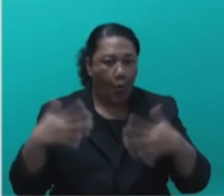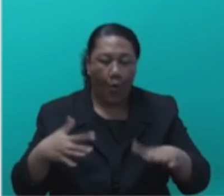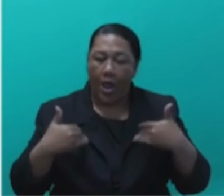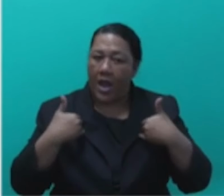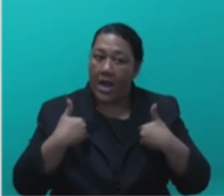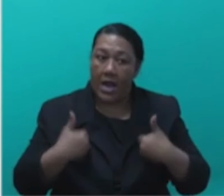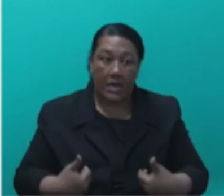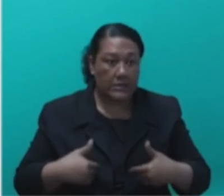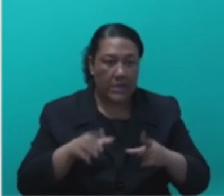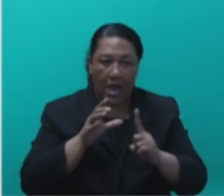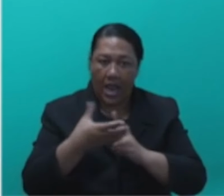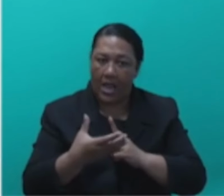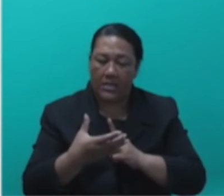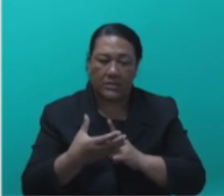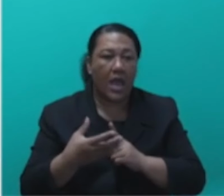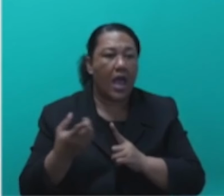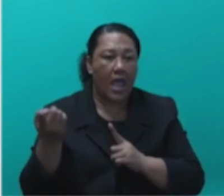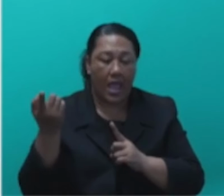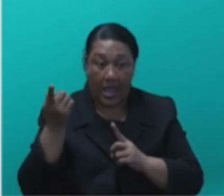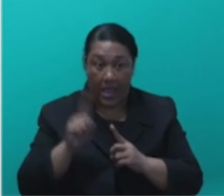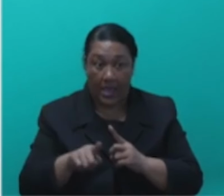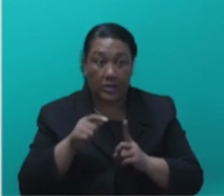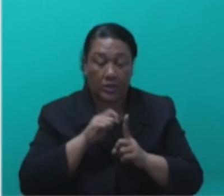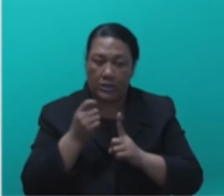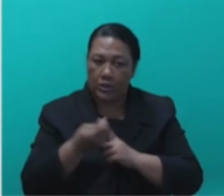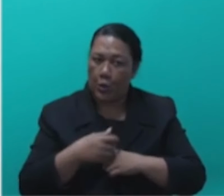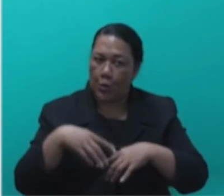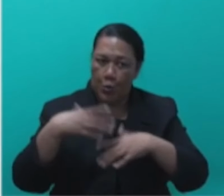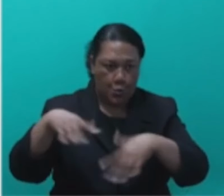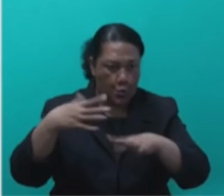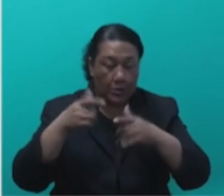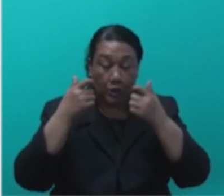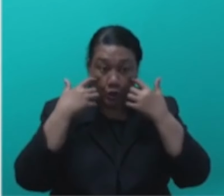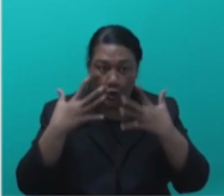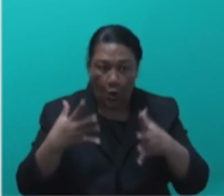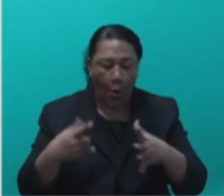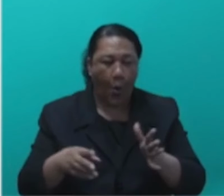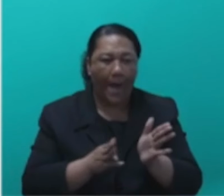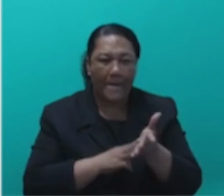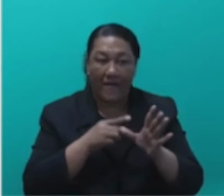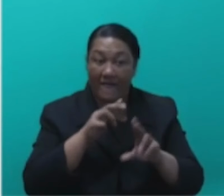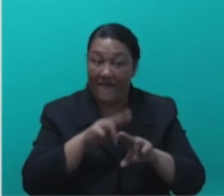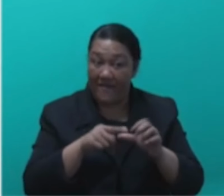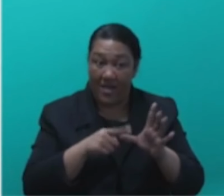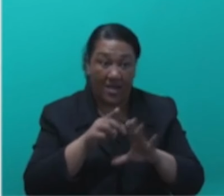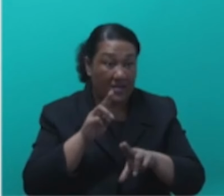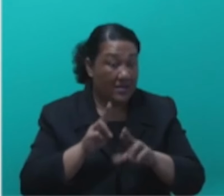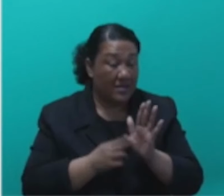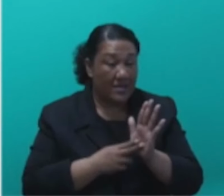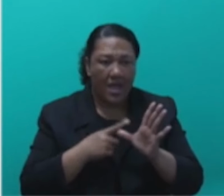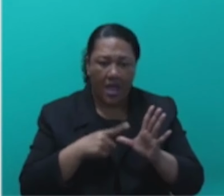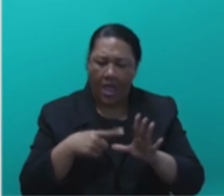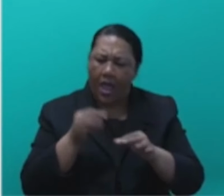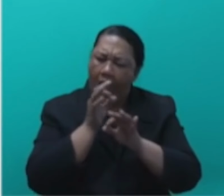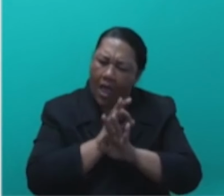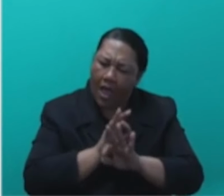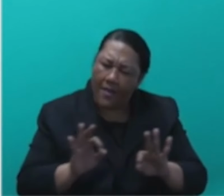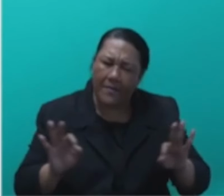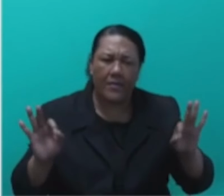tradition, vibrant dances and exuberant mafana, uplifting sounds of choir and harmonious community